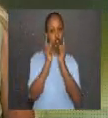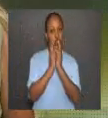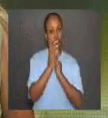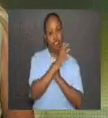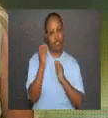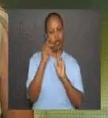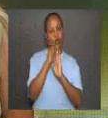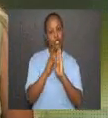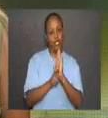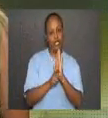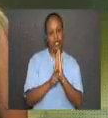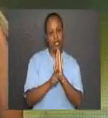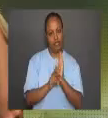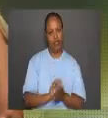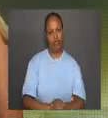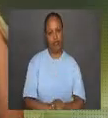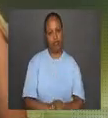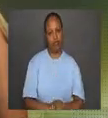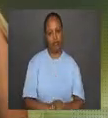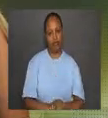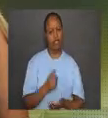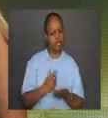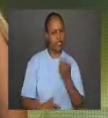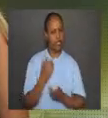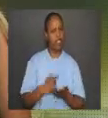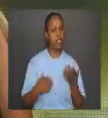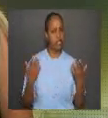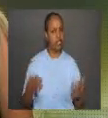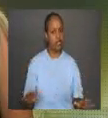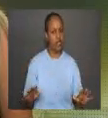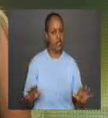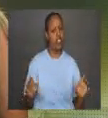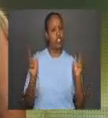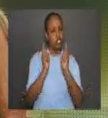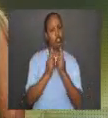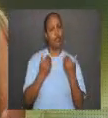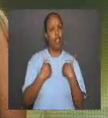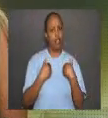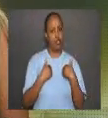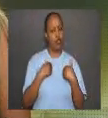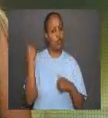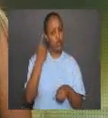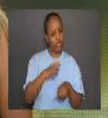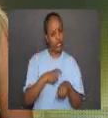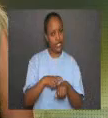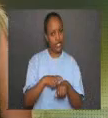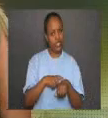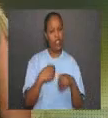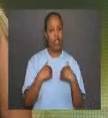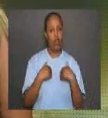and policy. We discussed the relationship that always